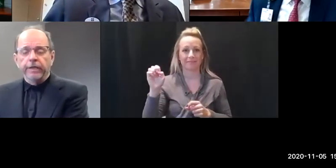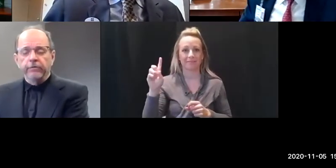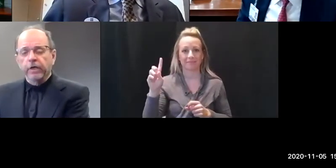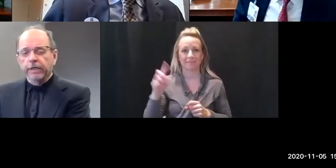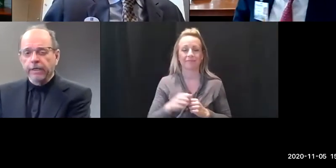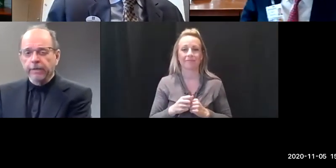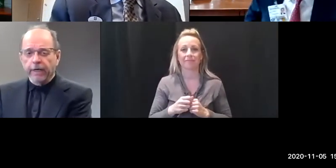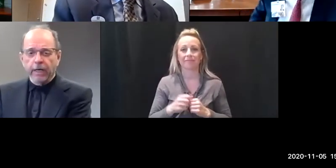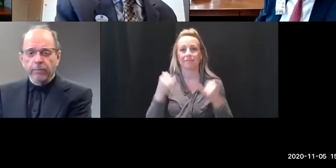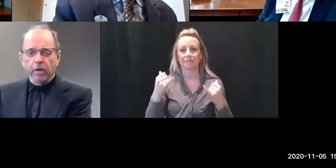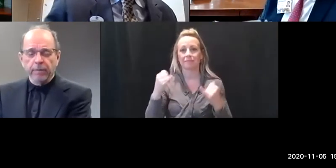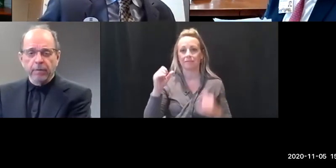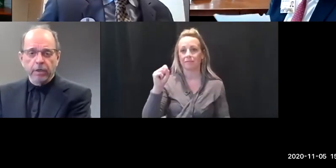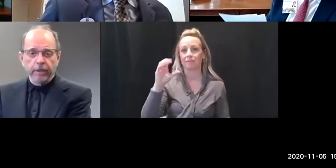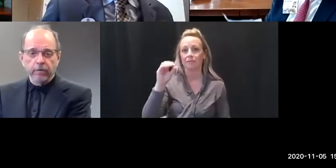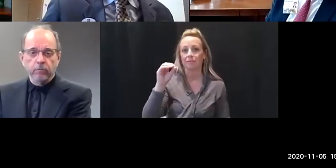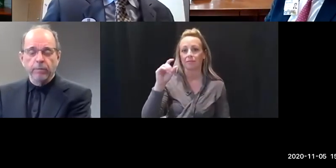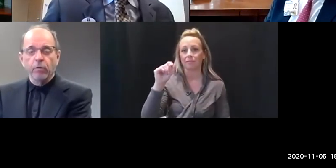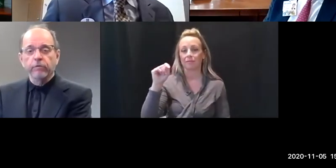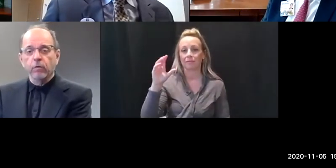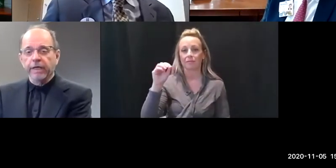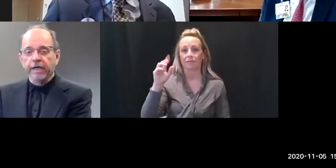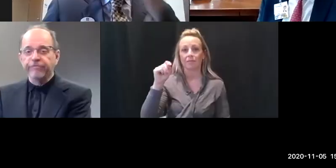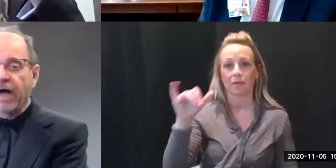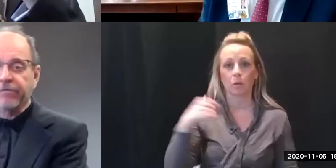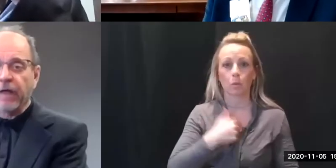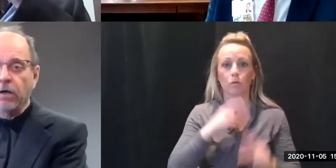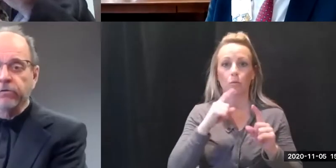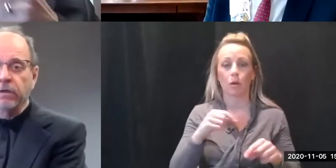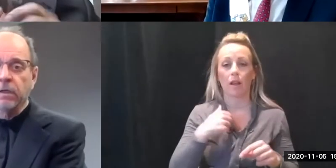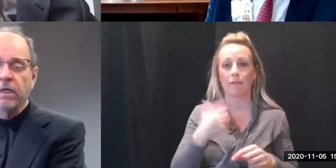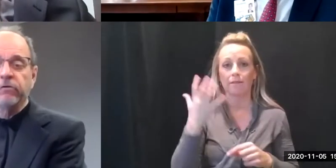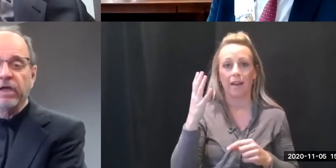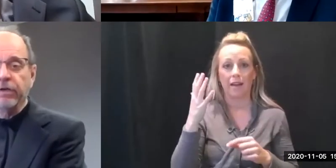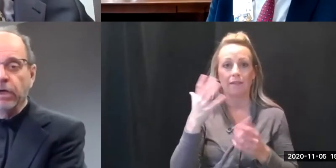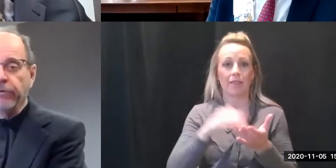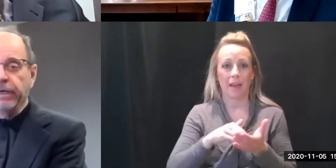Today in Scott County, the Iowa Department of Public Health reports that we have